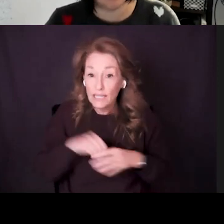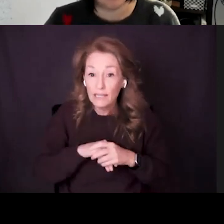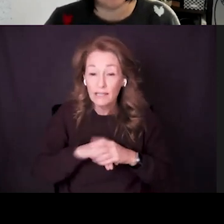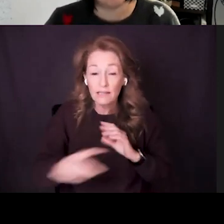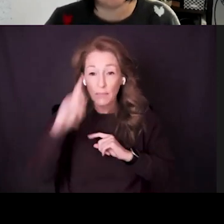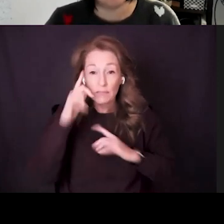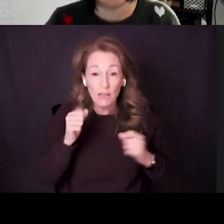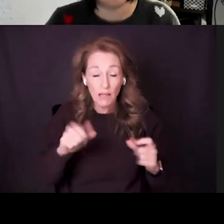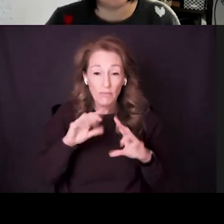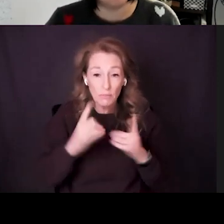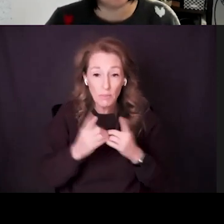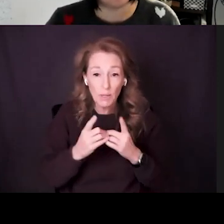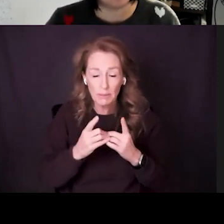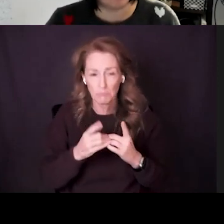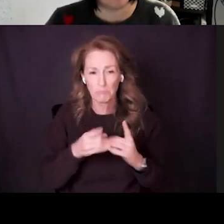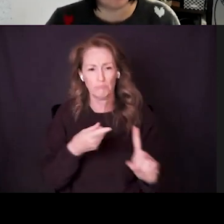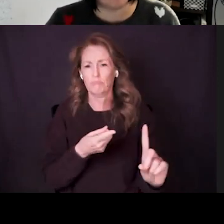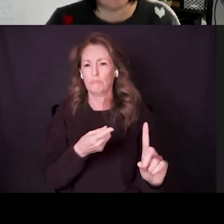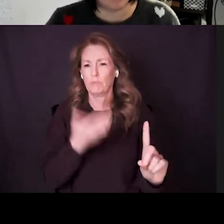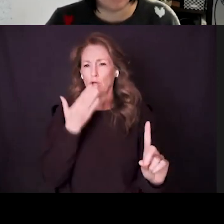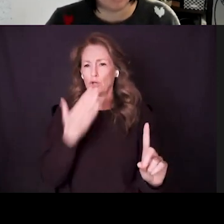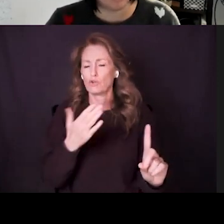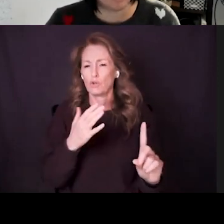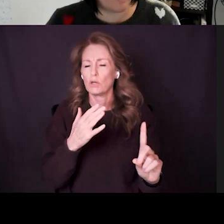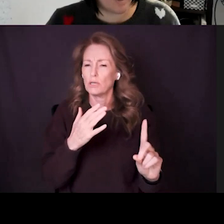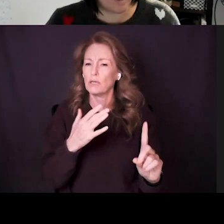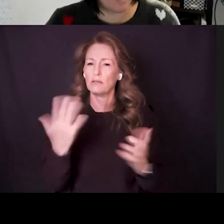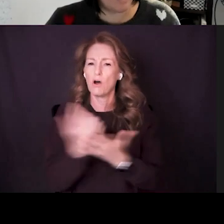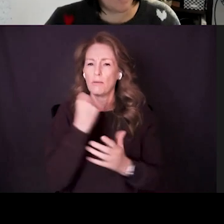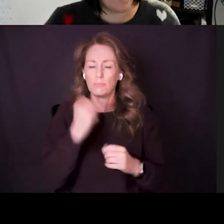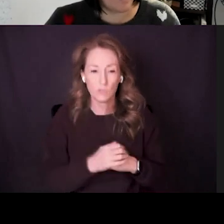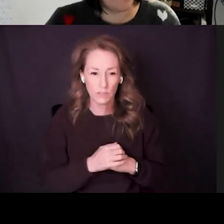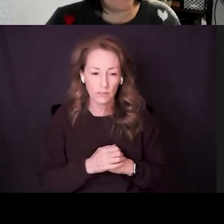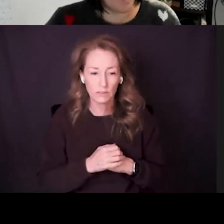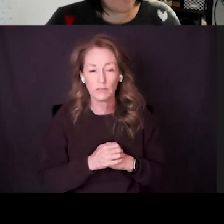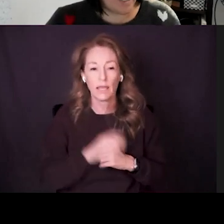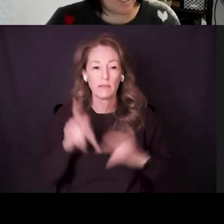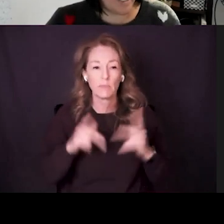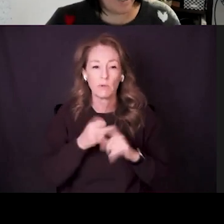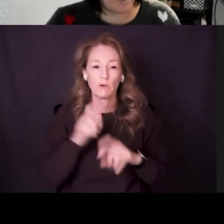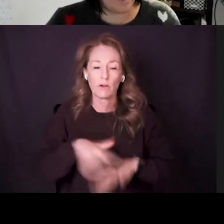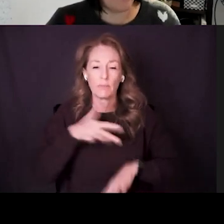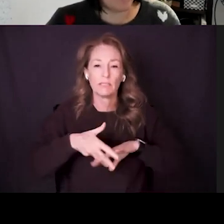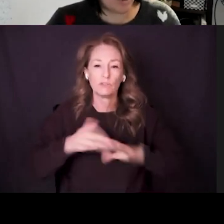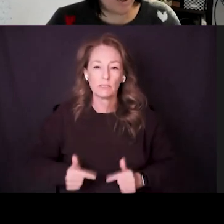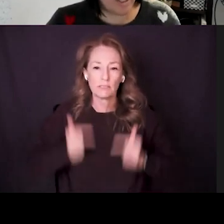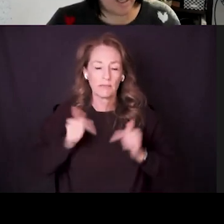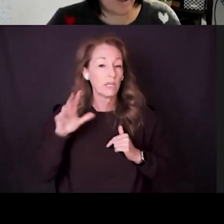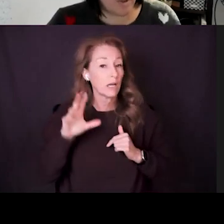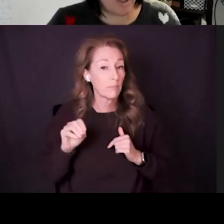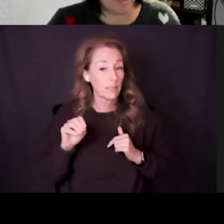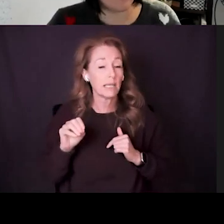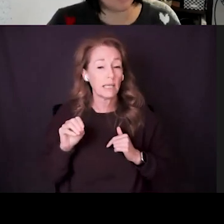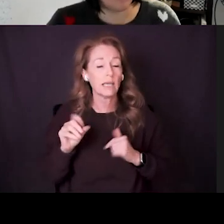option. And the folks that are on this are from the Indigenous Living company, and they've worked with